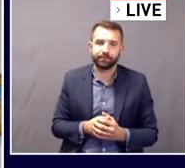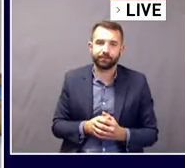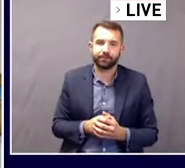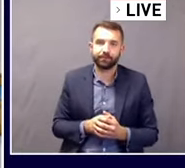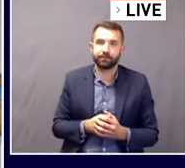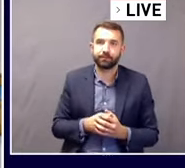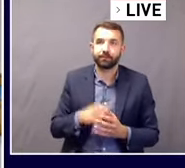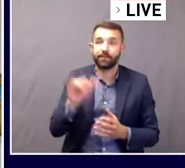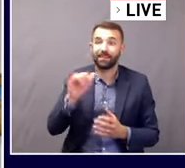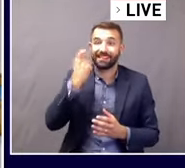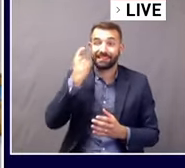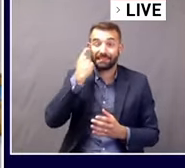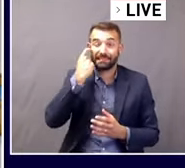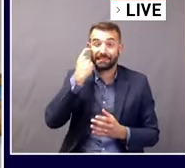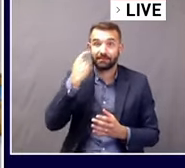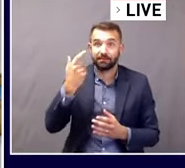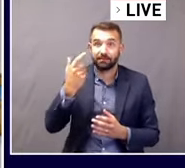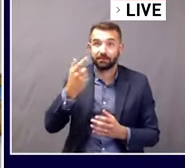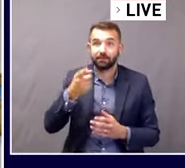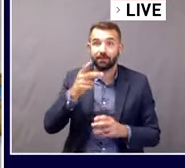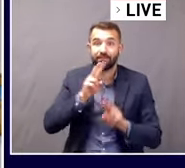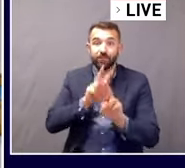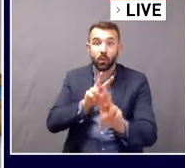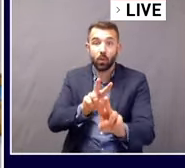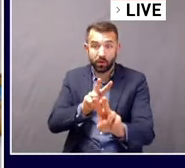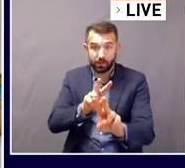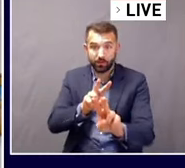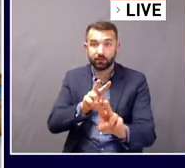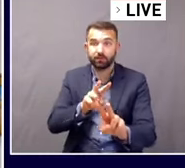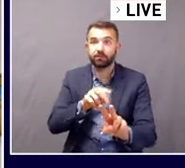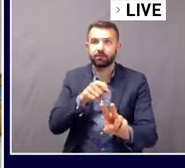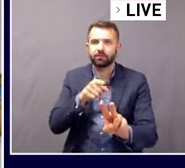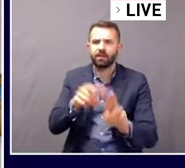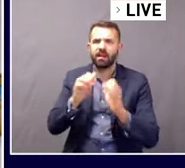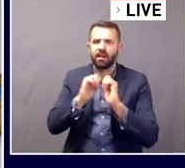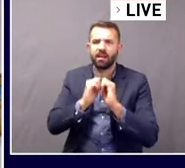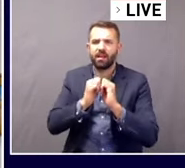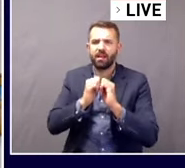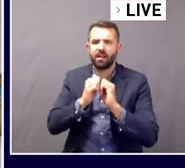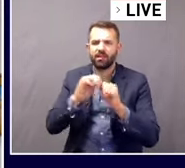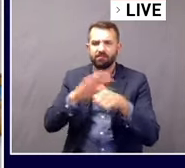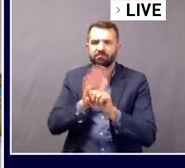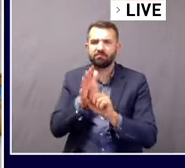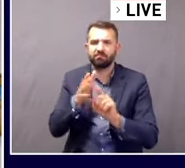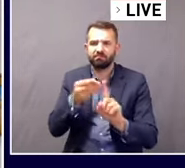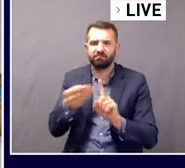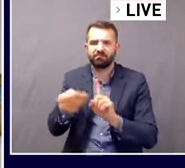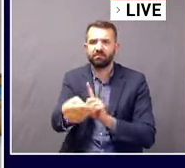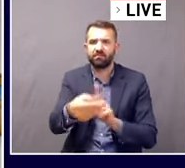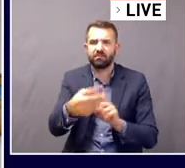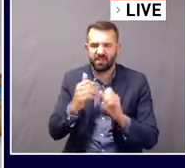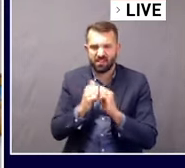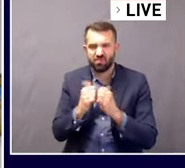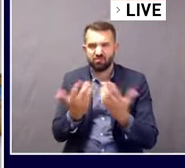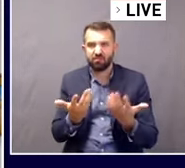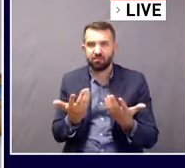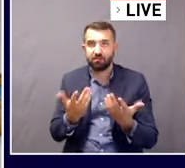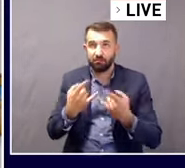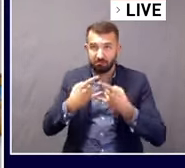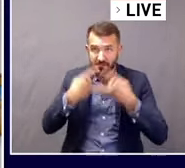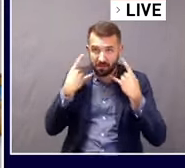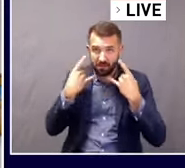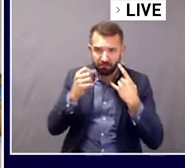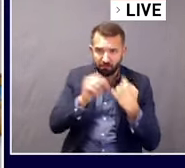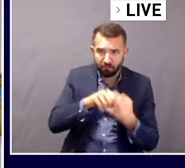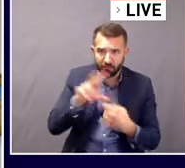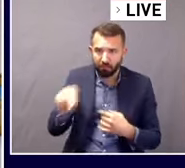there were issues with, crowd limits or distancing or masks. Based on what we know right now, Patty, it